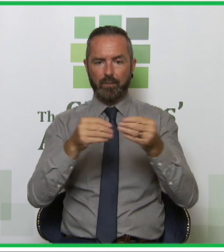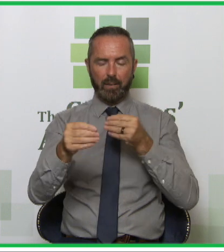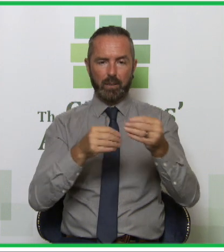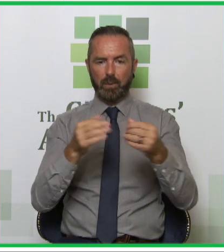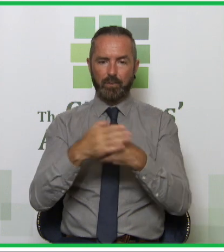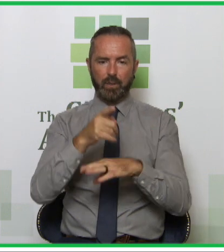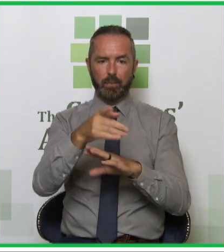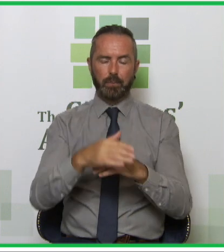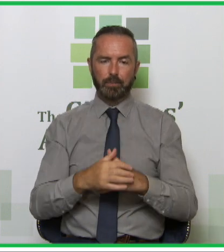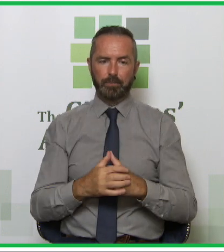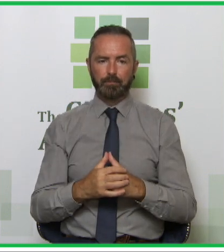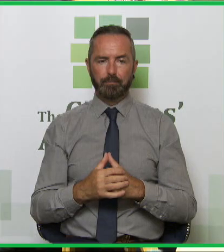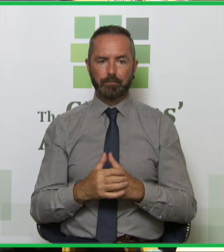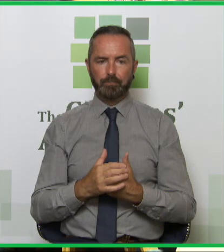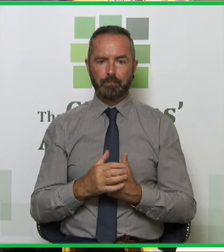that.